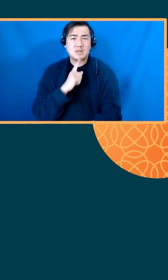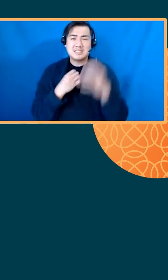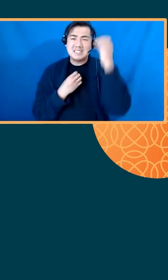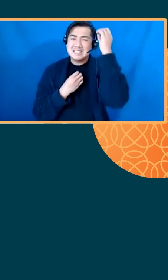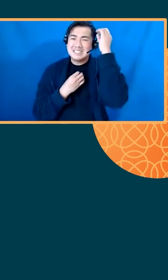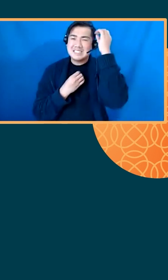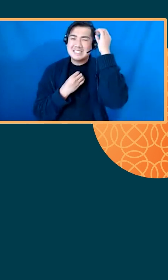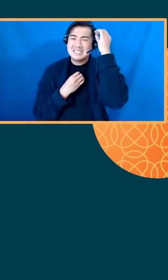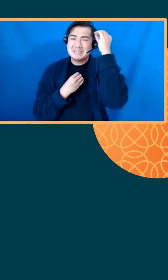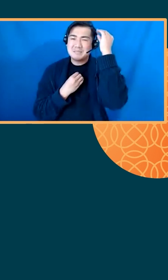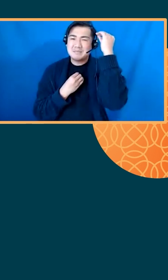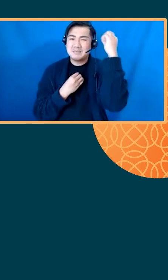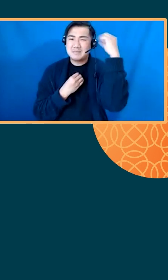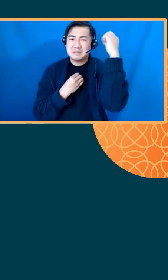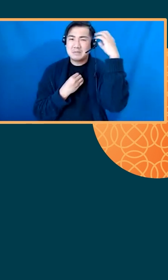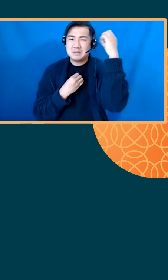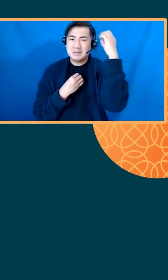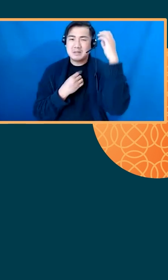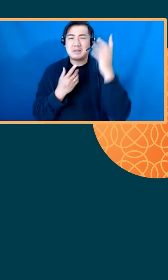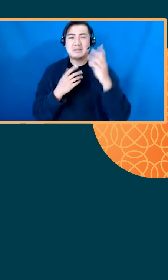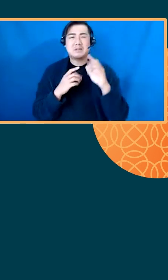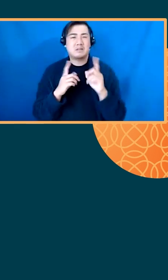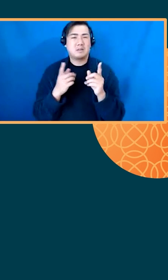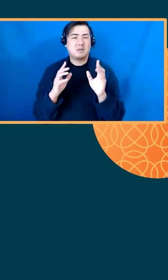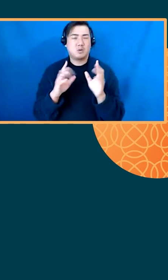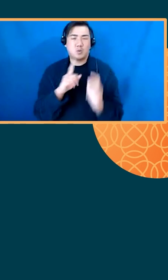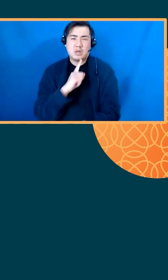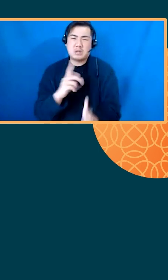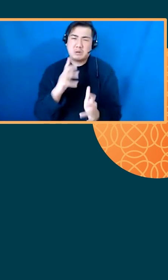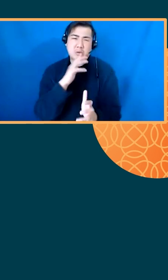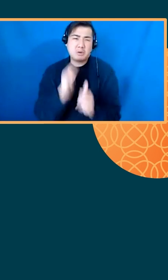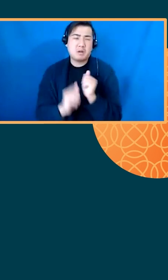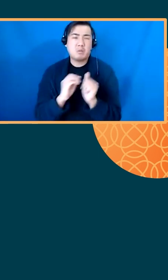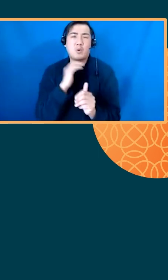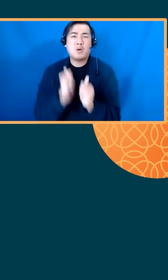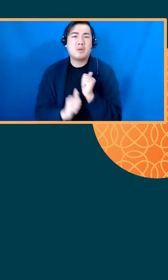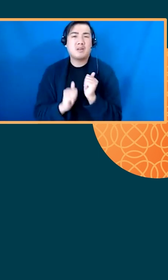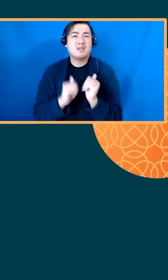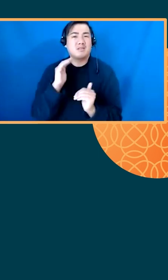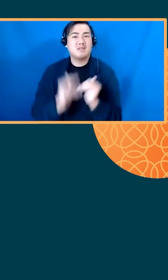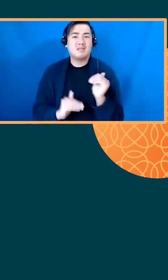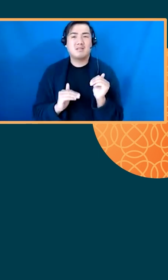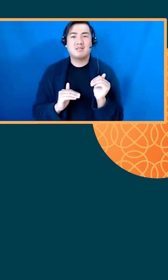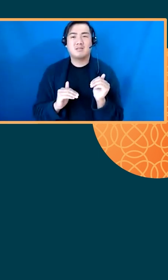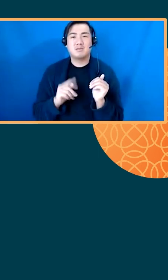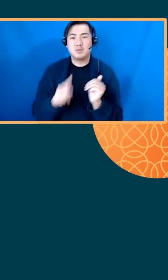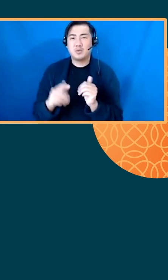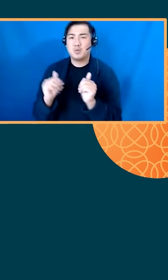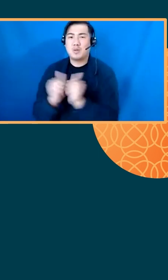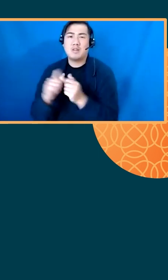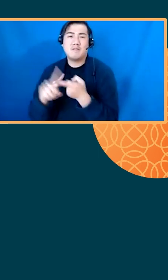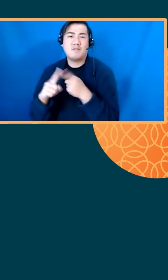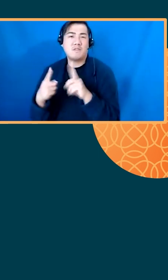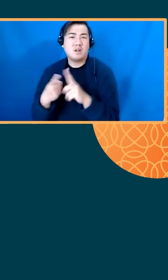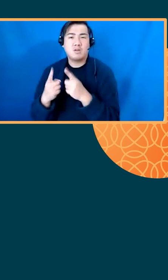would ever be to a friend or a loved one. But you let them talk to you like shit.